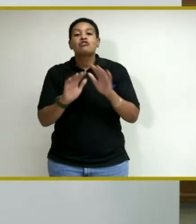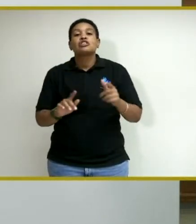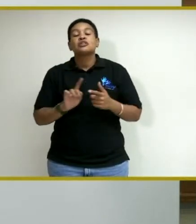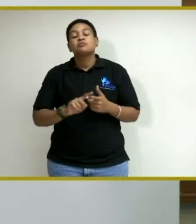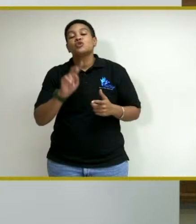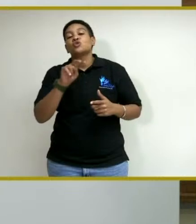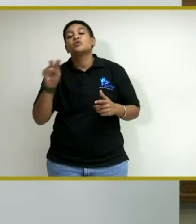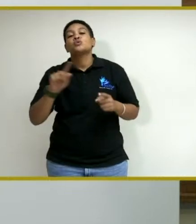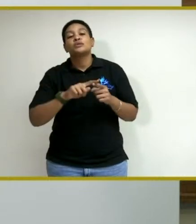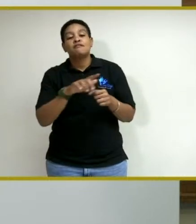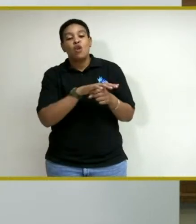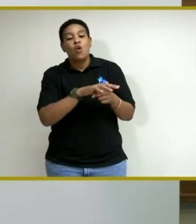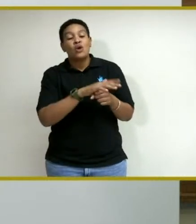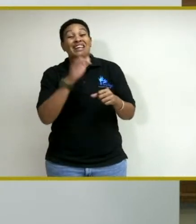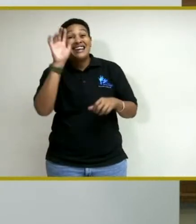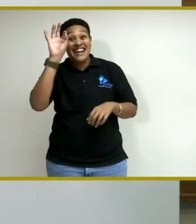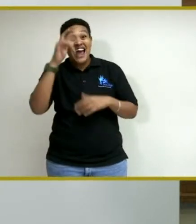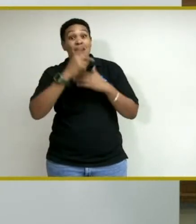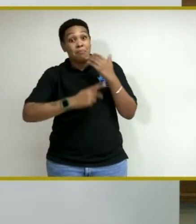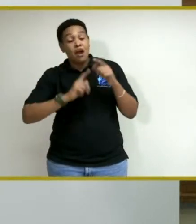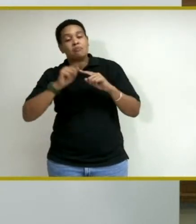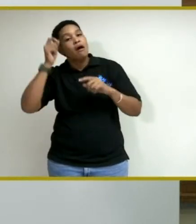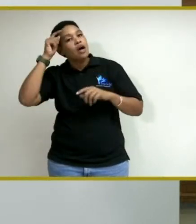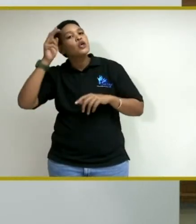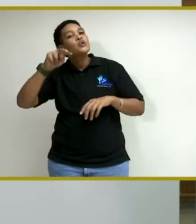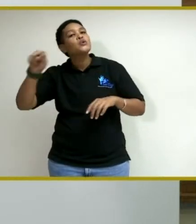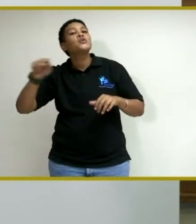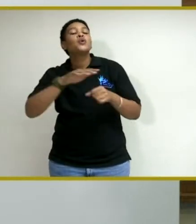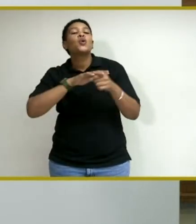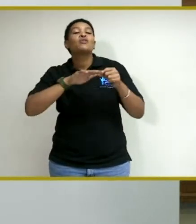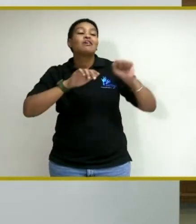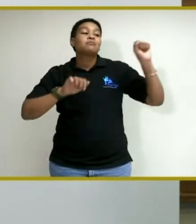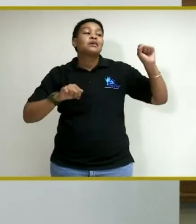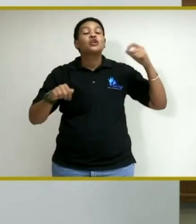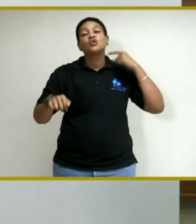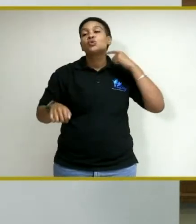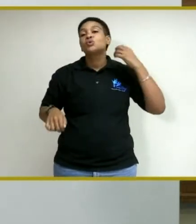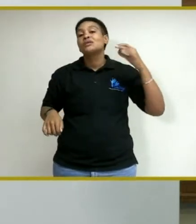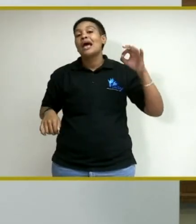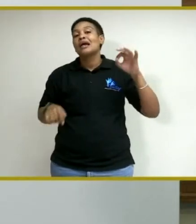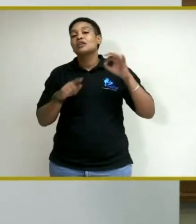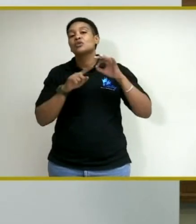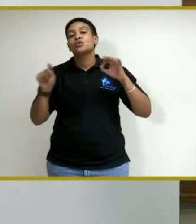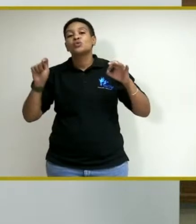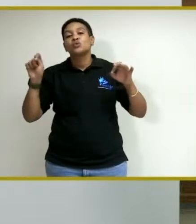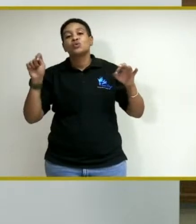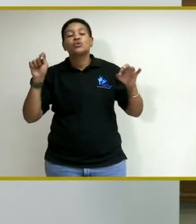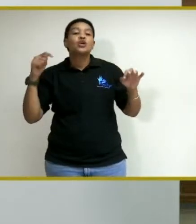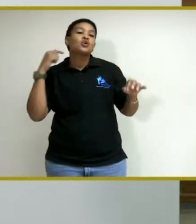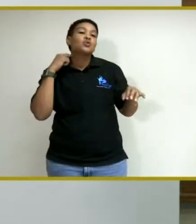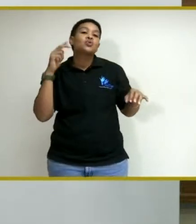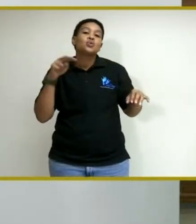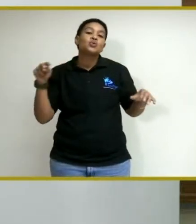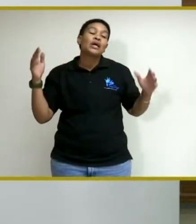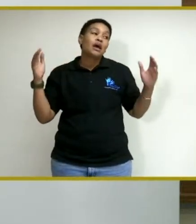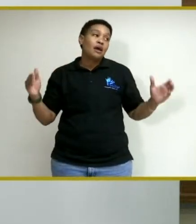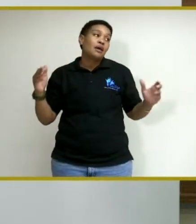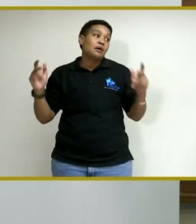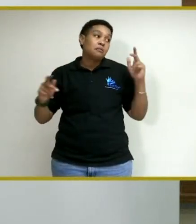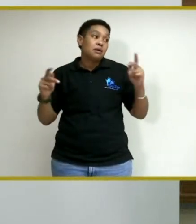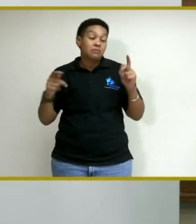22 sites from Saturday, June 19th to Tuesday, June 22nd. And